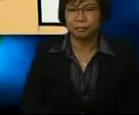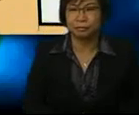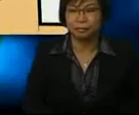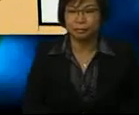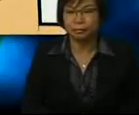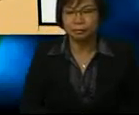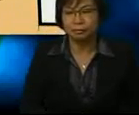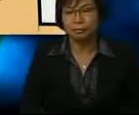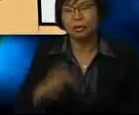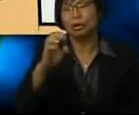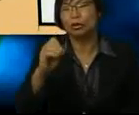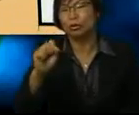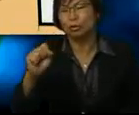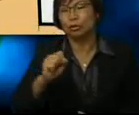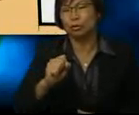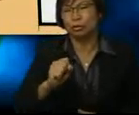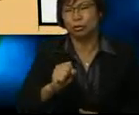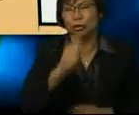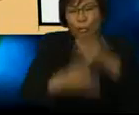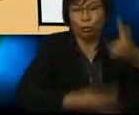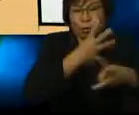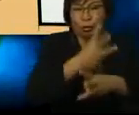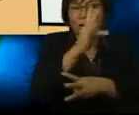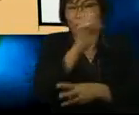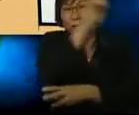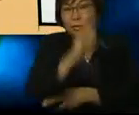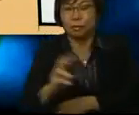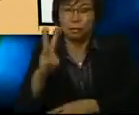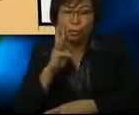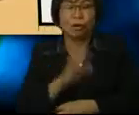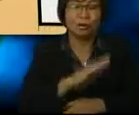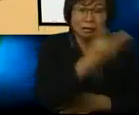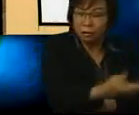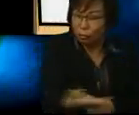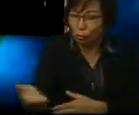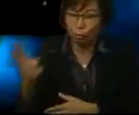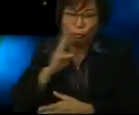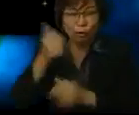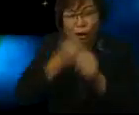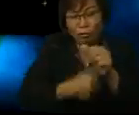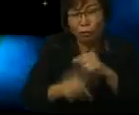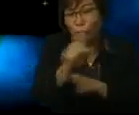Ross, the world is 70% water. There is water everywhere. What are you talking about?